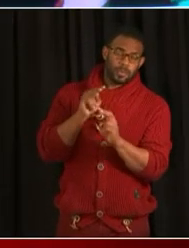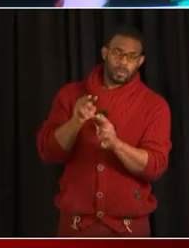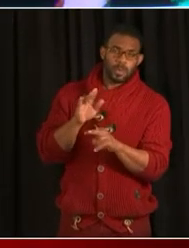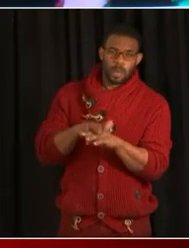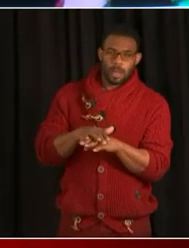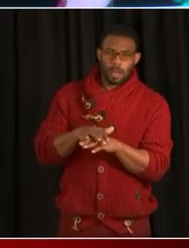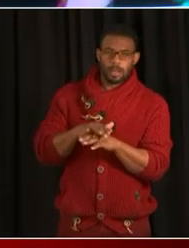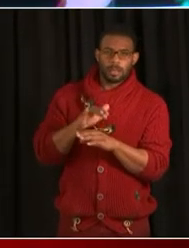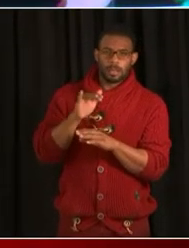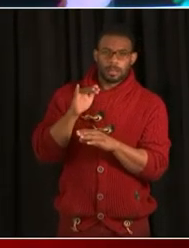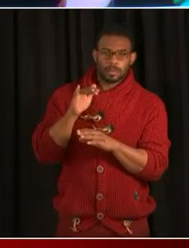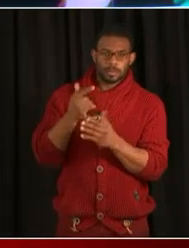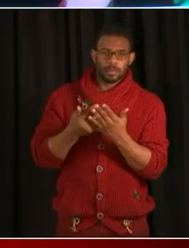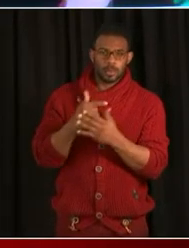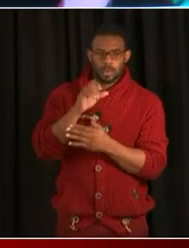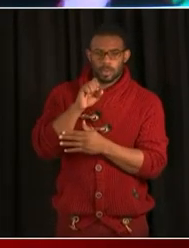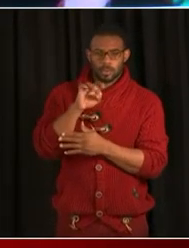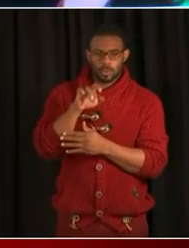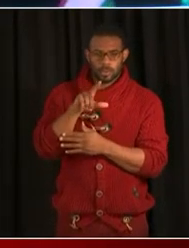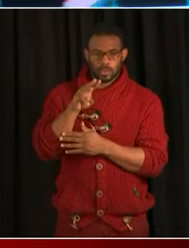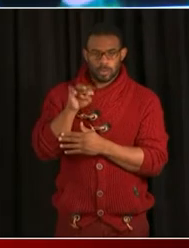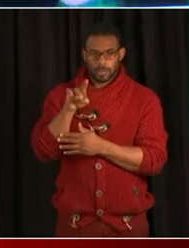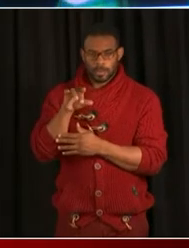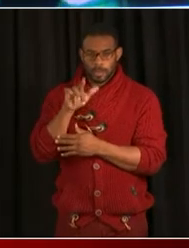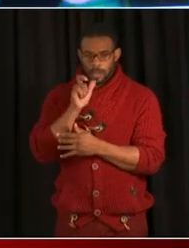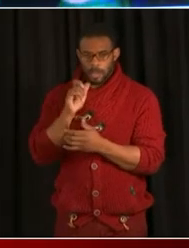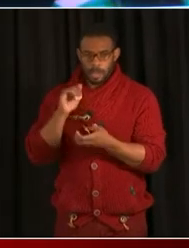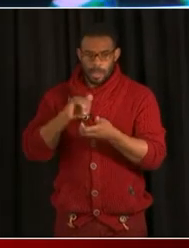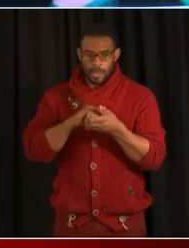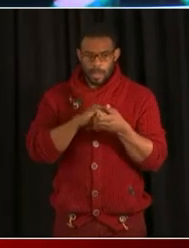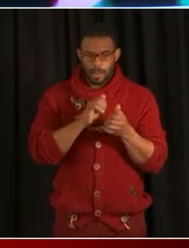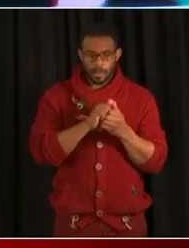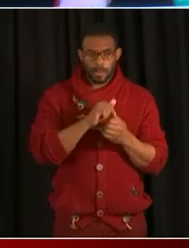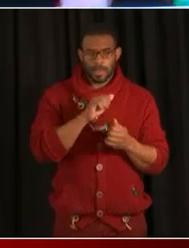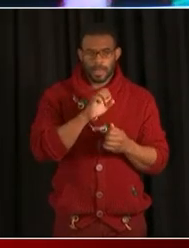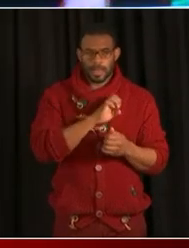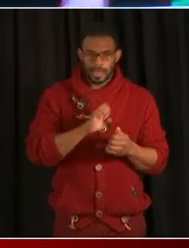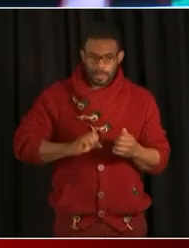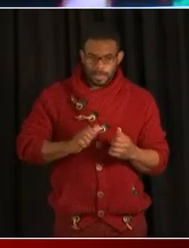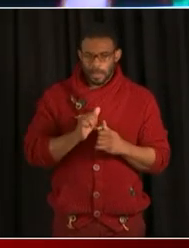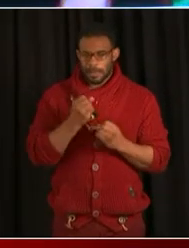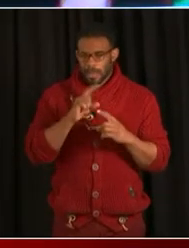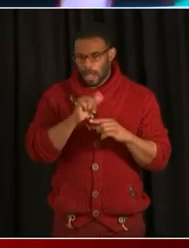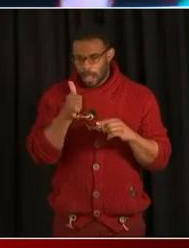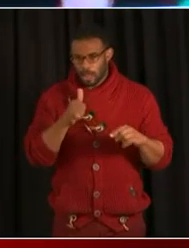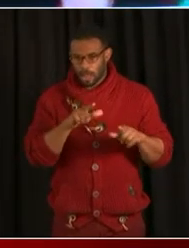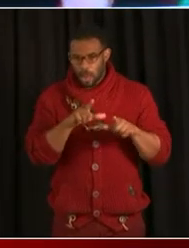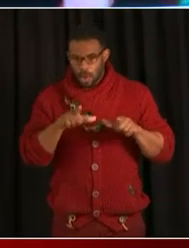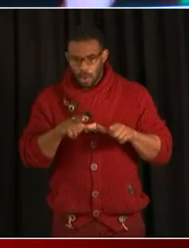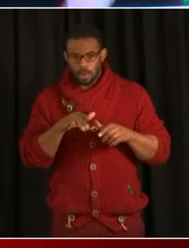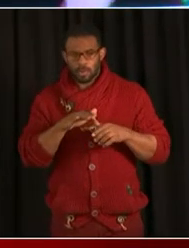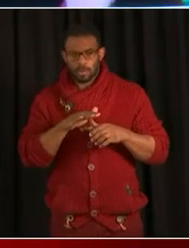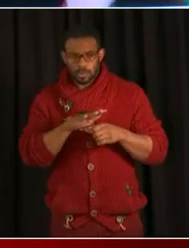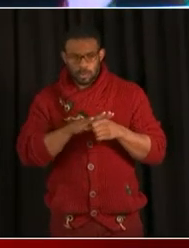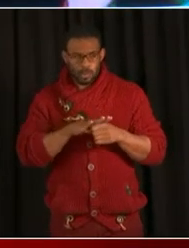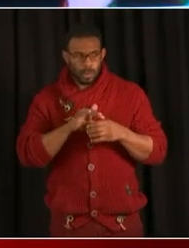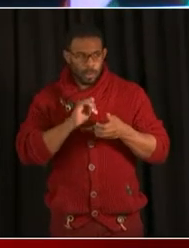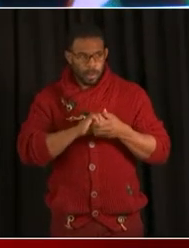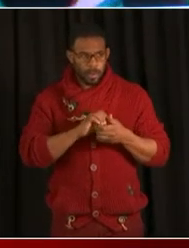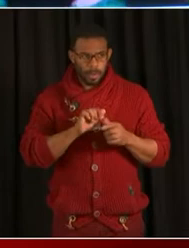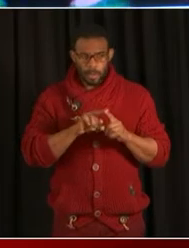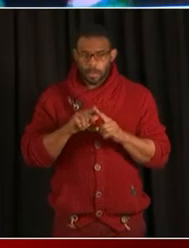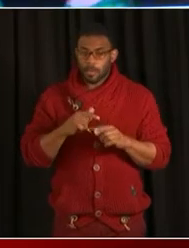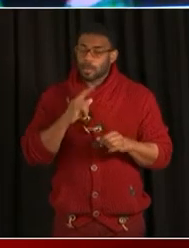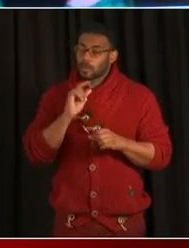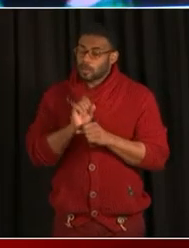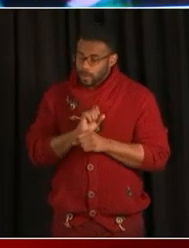on throughout social media, and our collaborations with embassies and many other local partners have